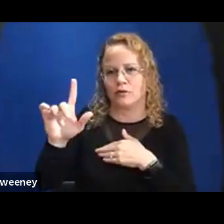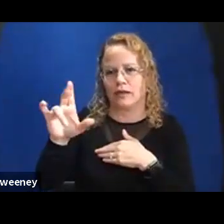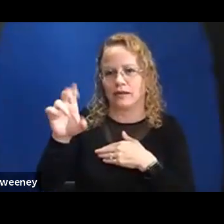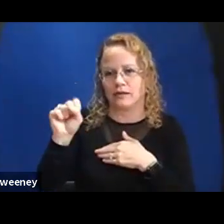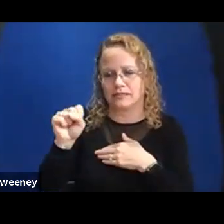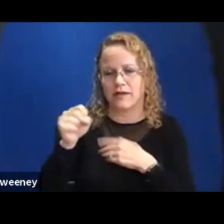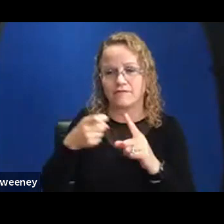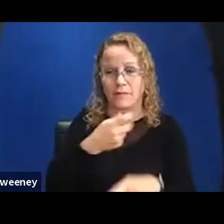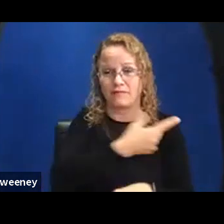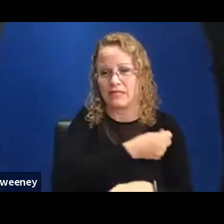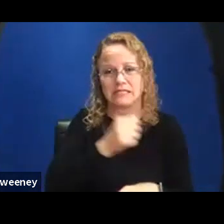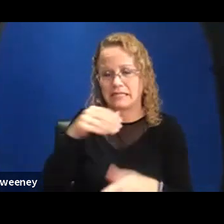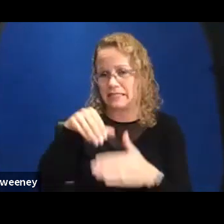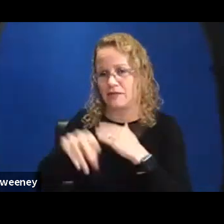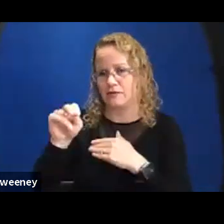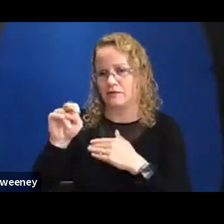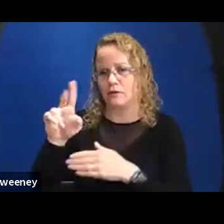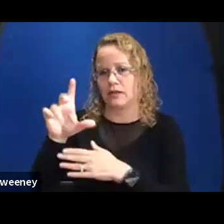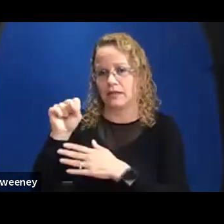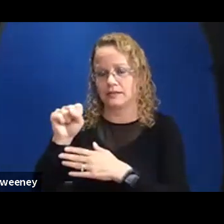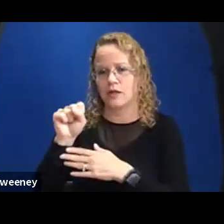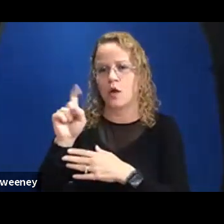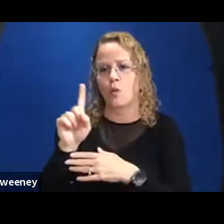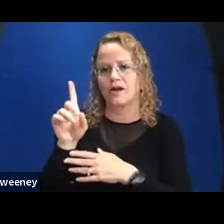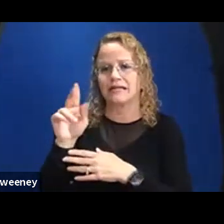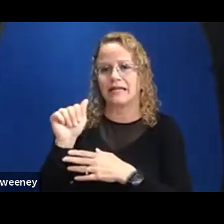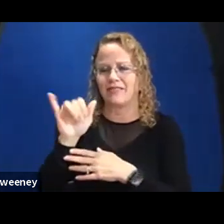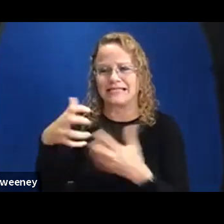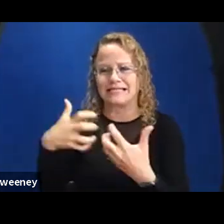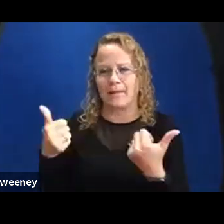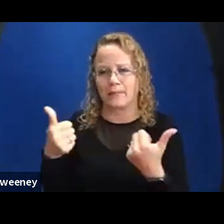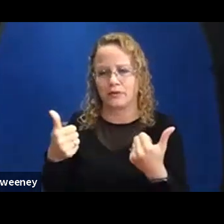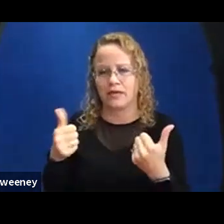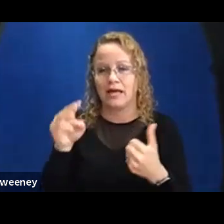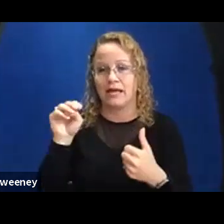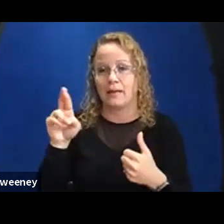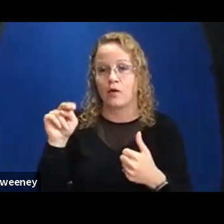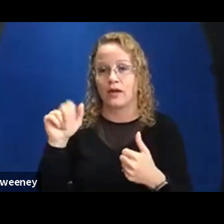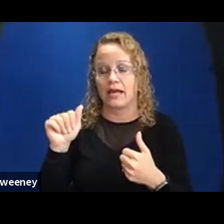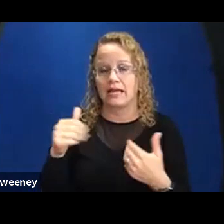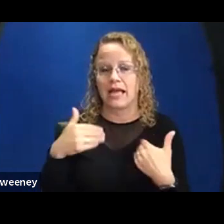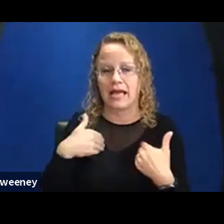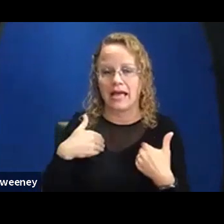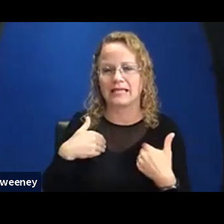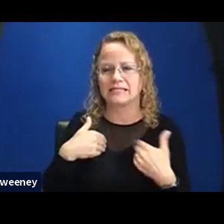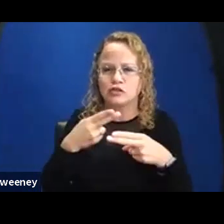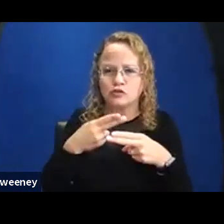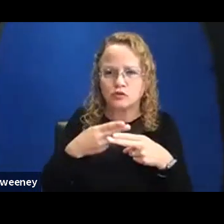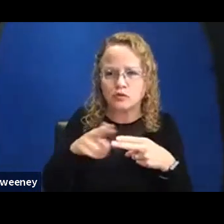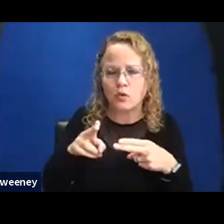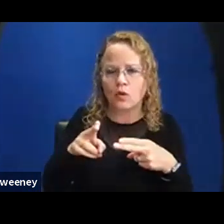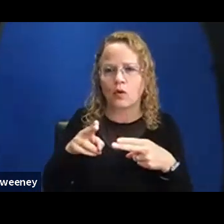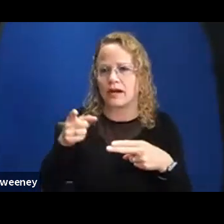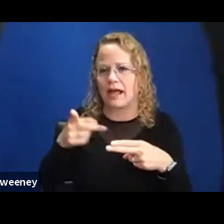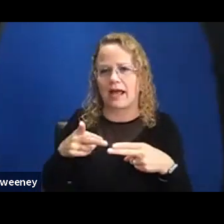from the vaccine doesn't go in the nucleus where your DNA is. They're kept completely separate. And the mRNA has a relatively short half-life,